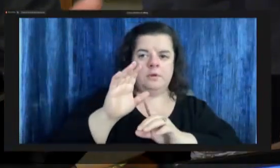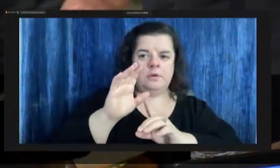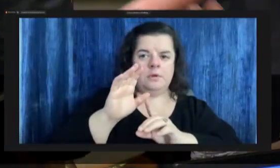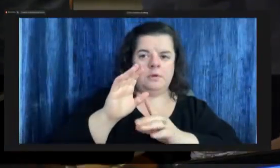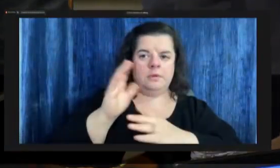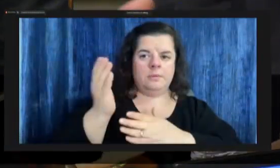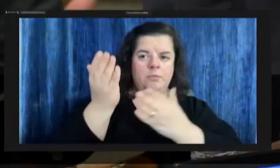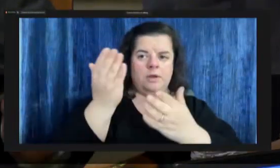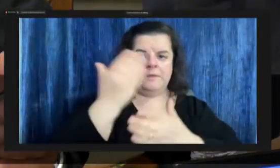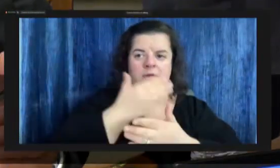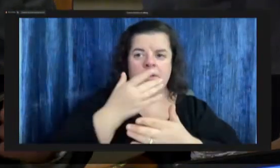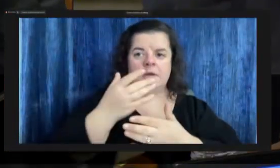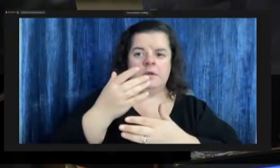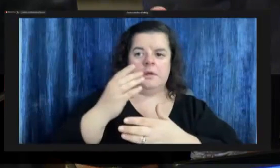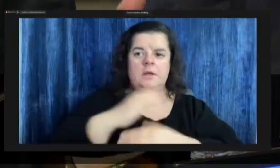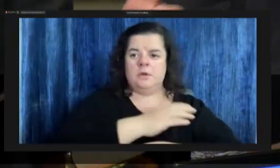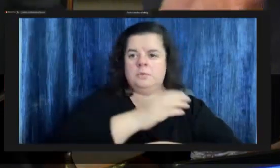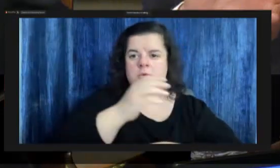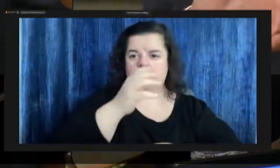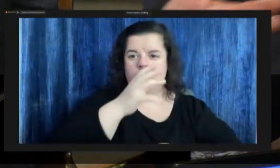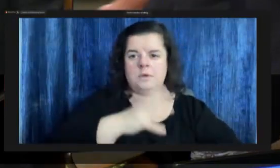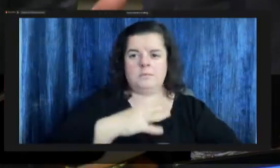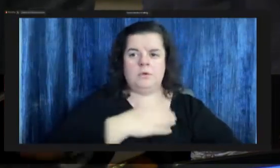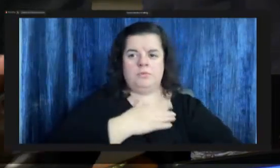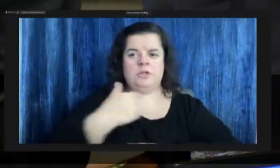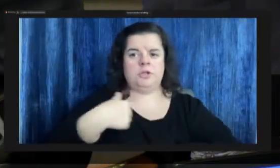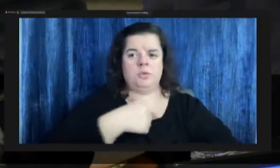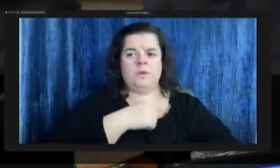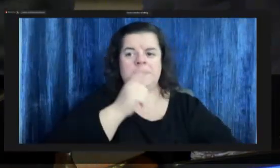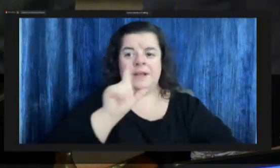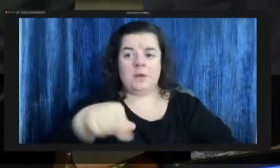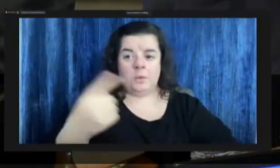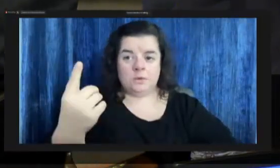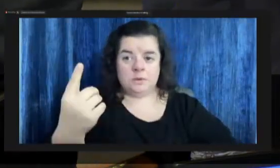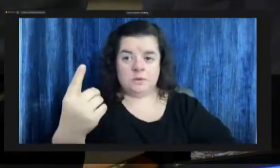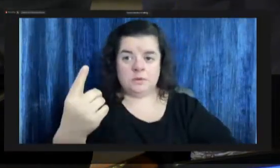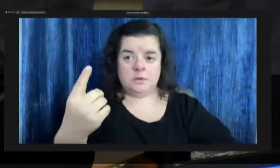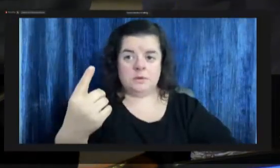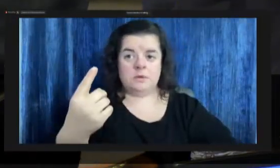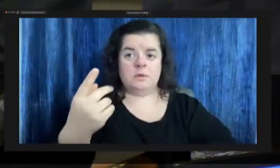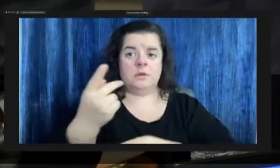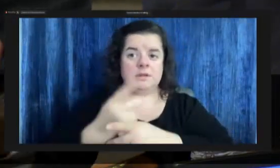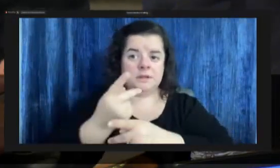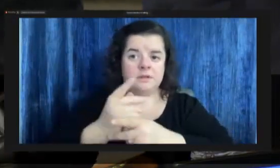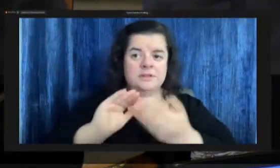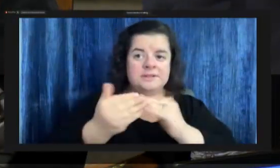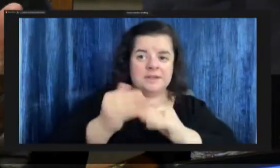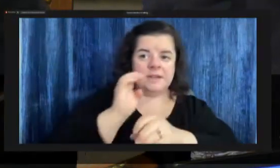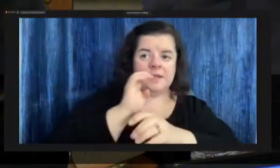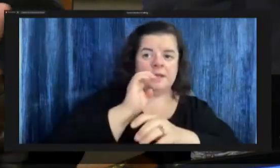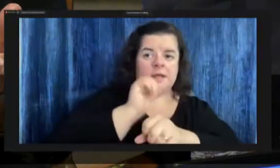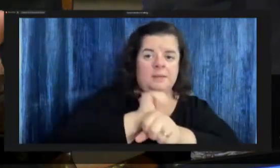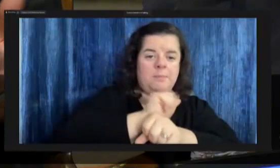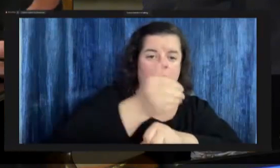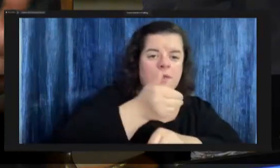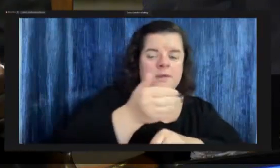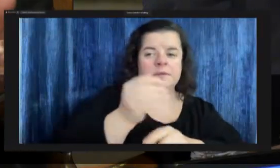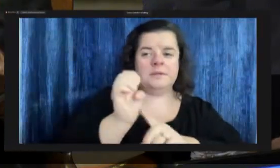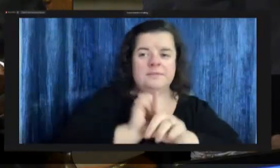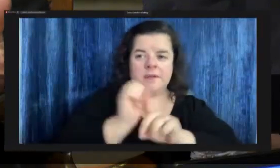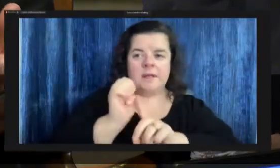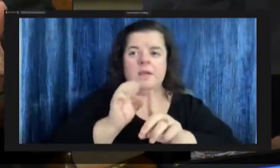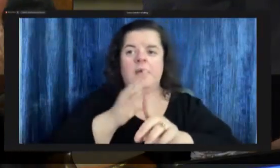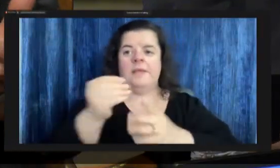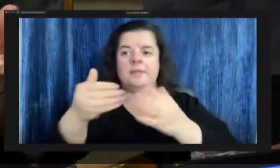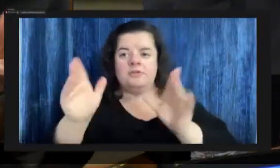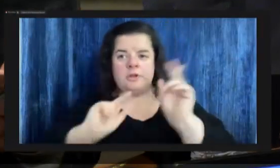councilwoman, and appreciate how we, not only do we and city employees travel those elevators, the general public does as well